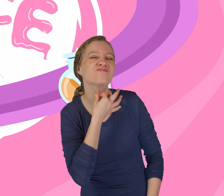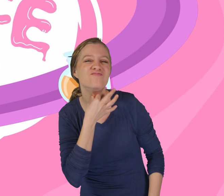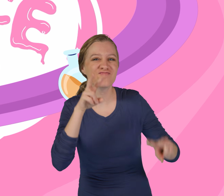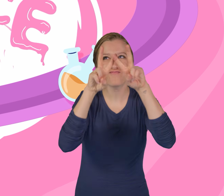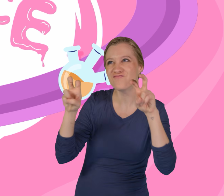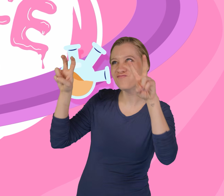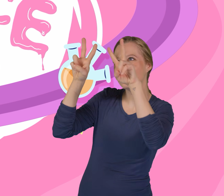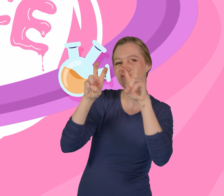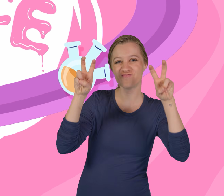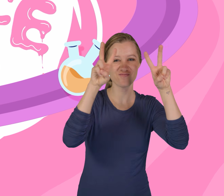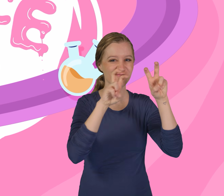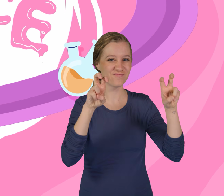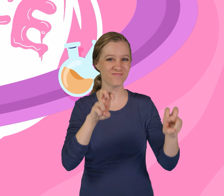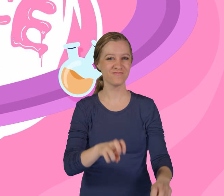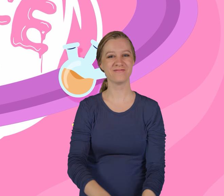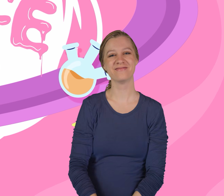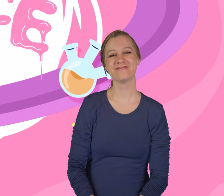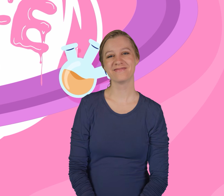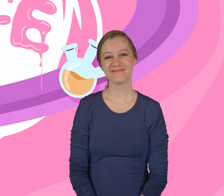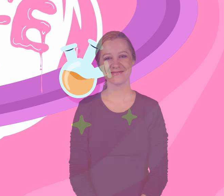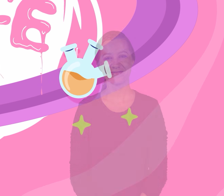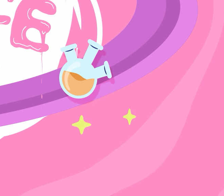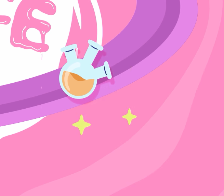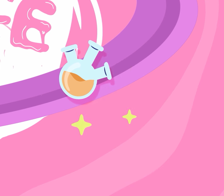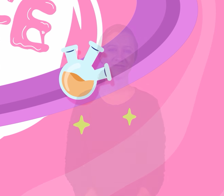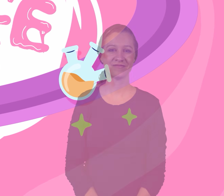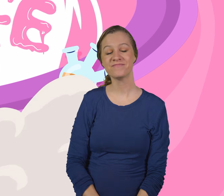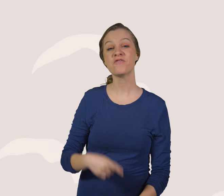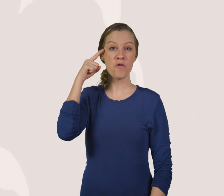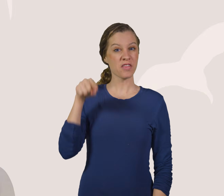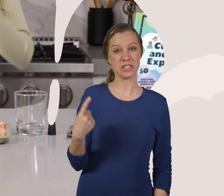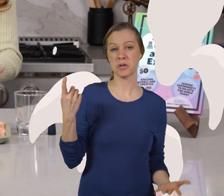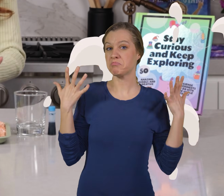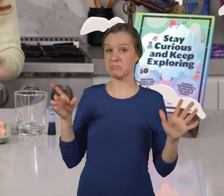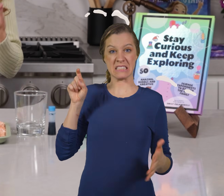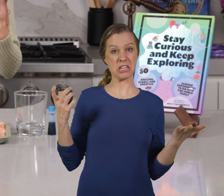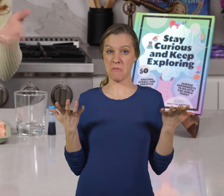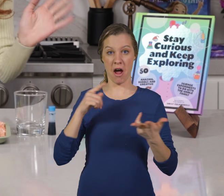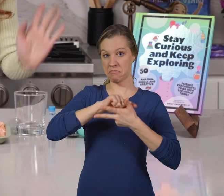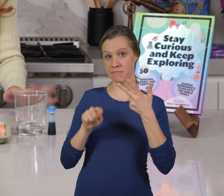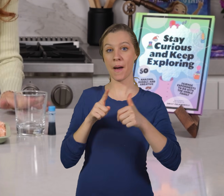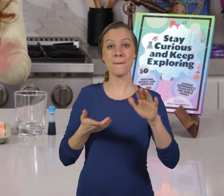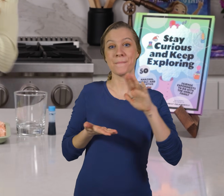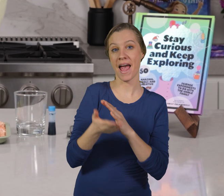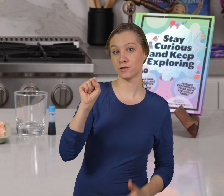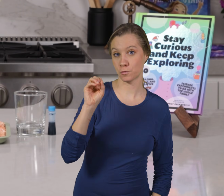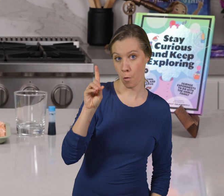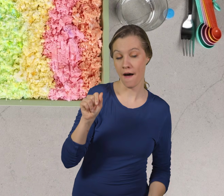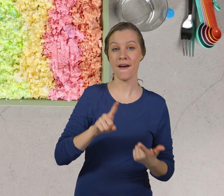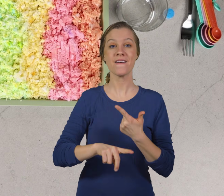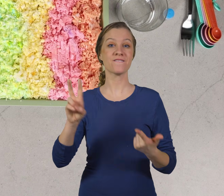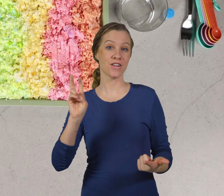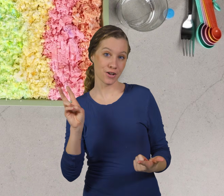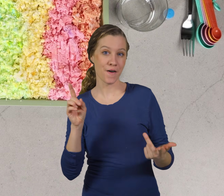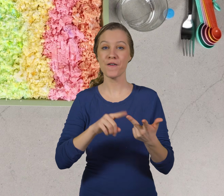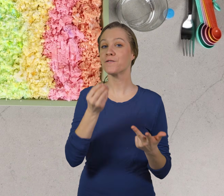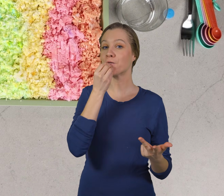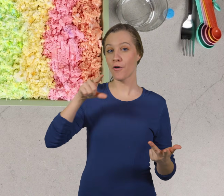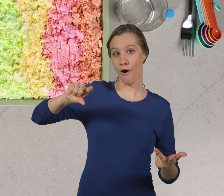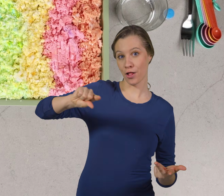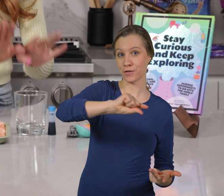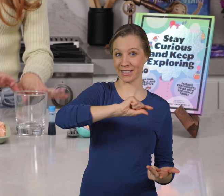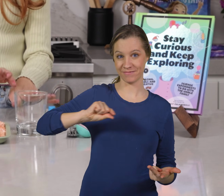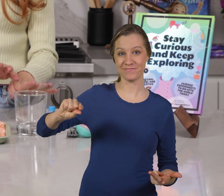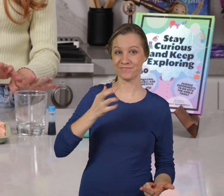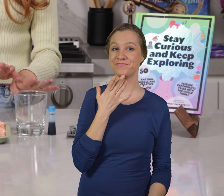stay curious and keep exploring. For this one, all you need is baking soda,